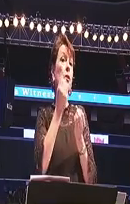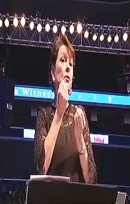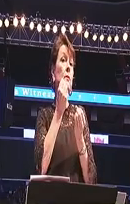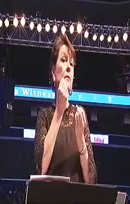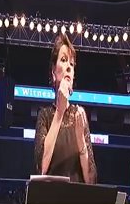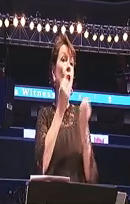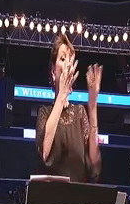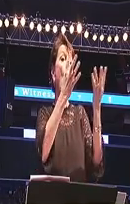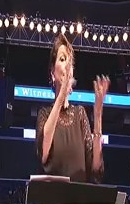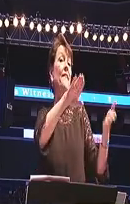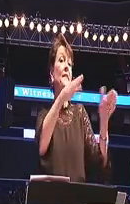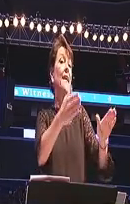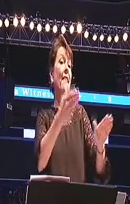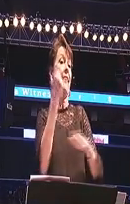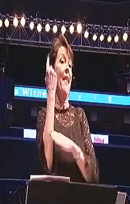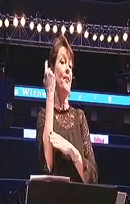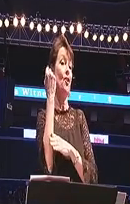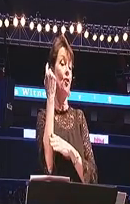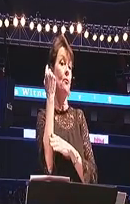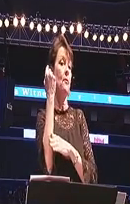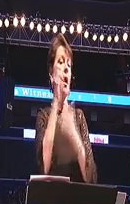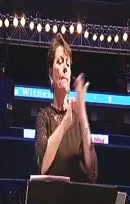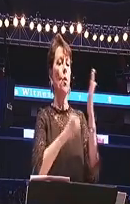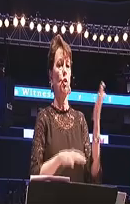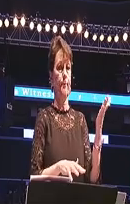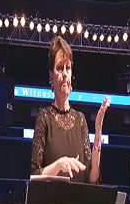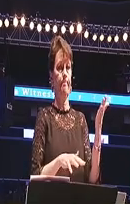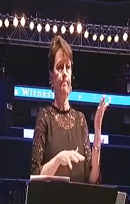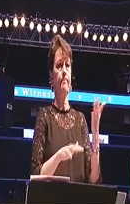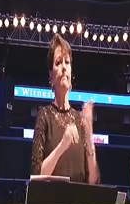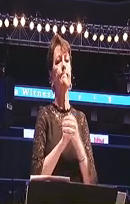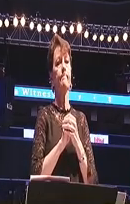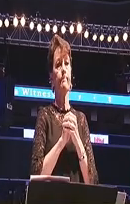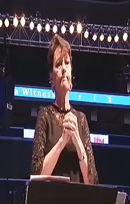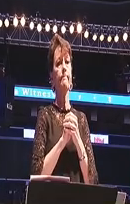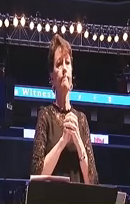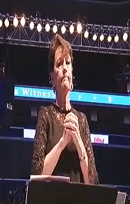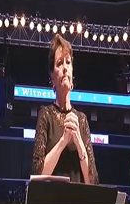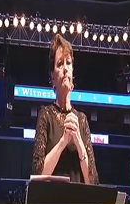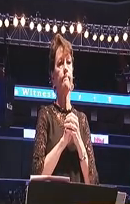of 2018? It is abortion.